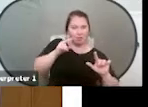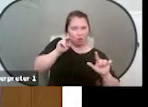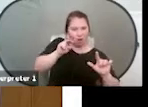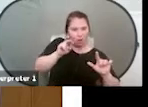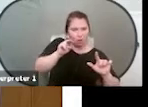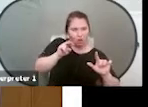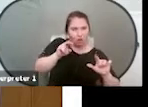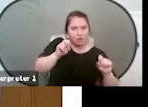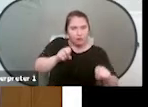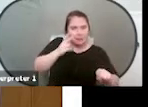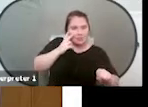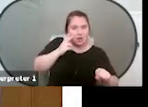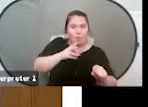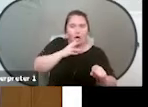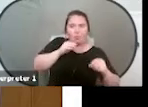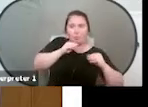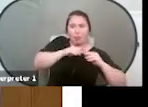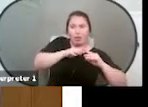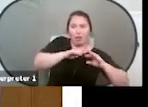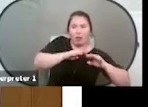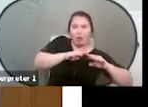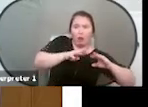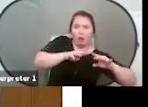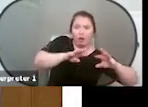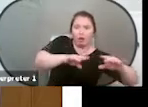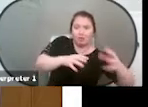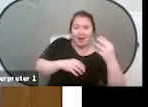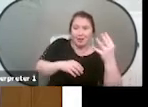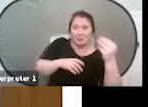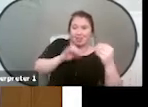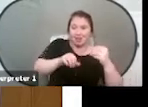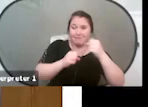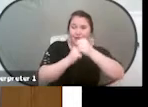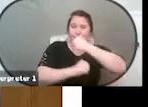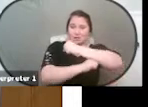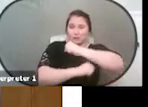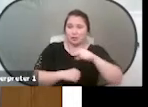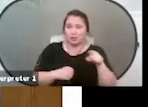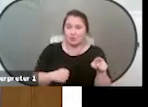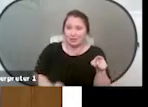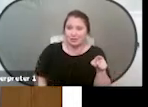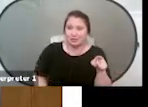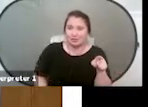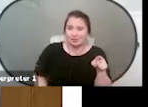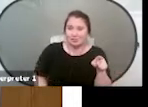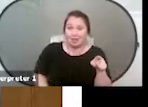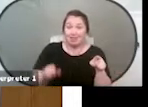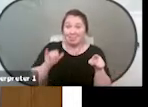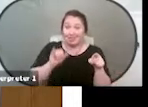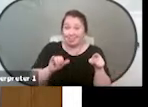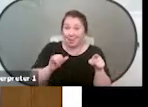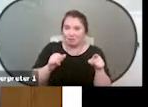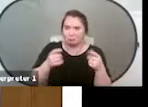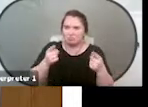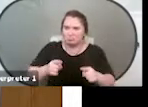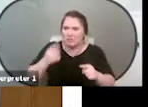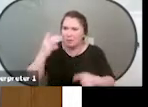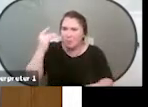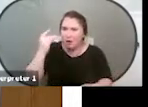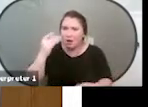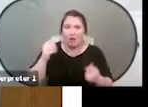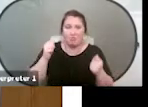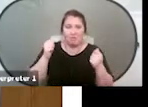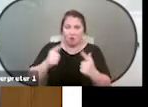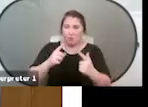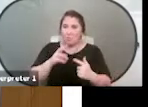you can kind of see water pouring outside of that foundation. That was due to all the water that was